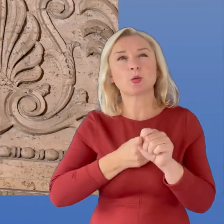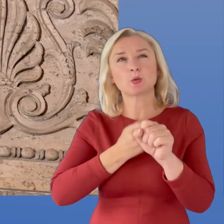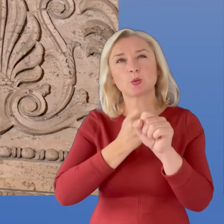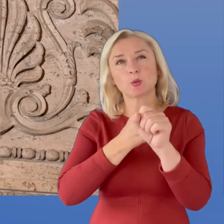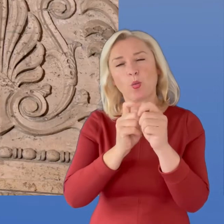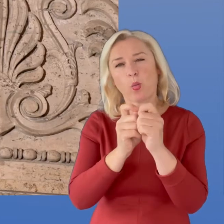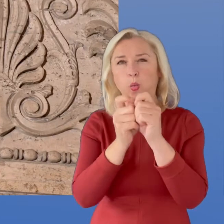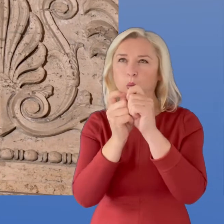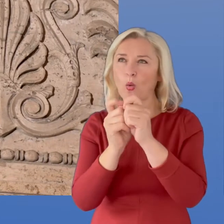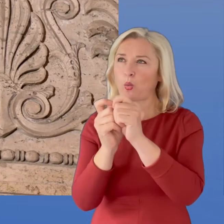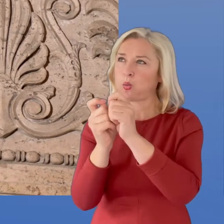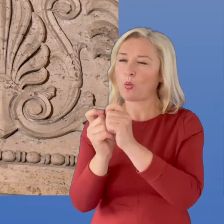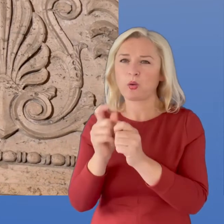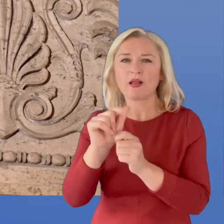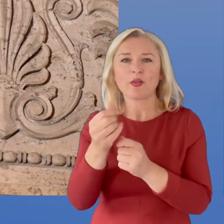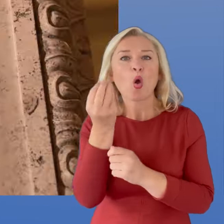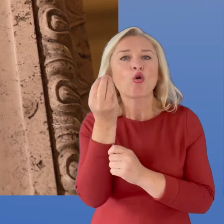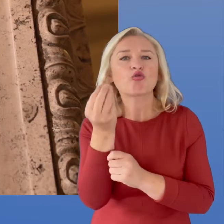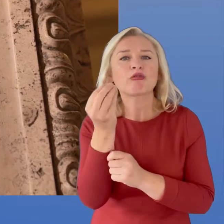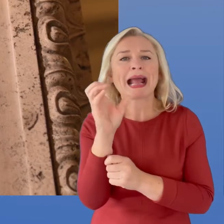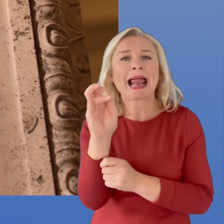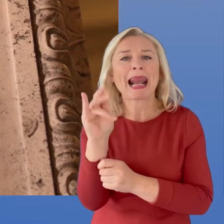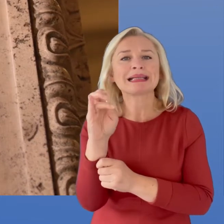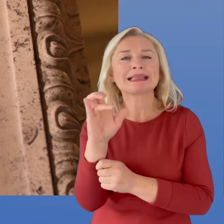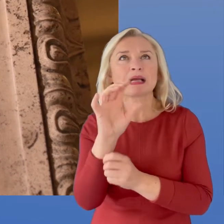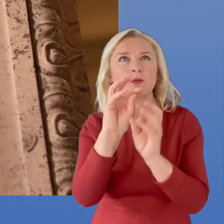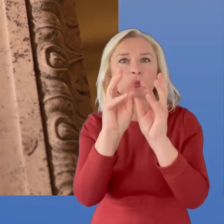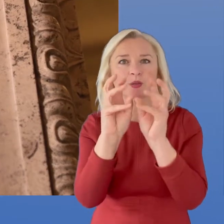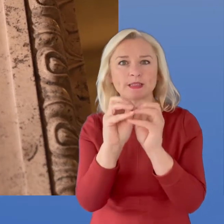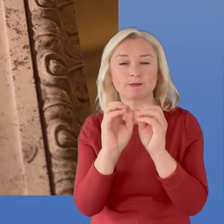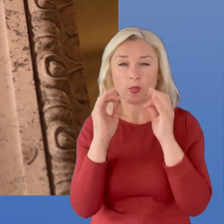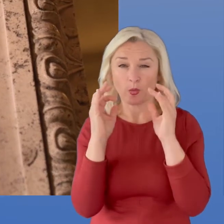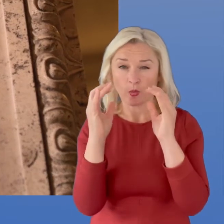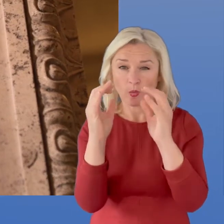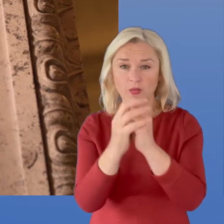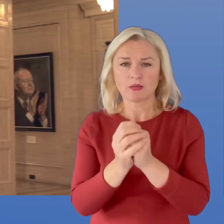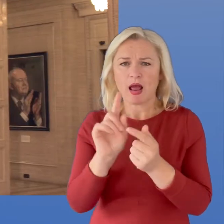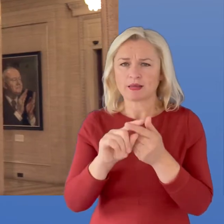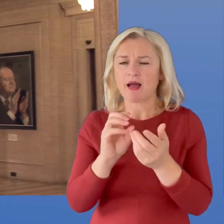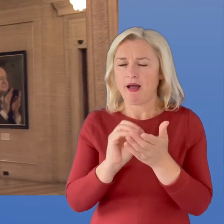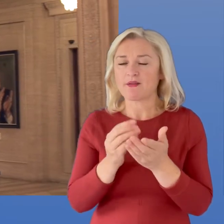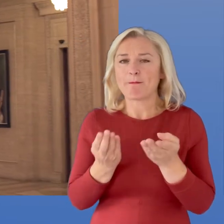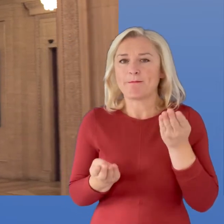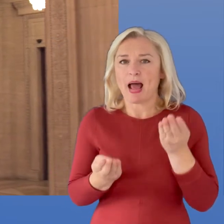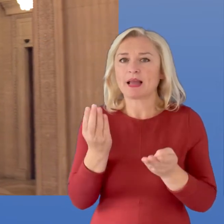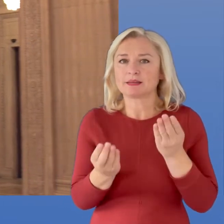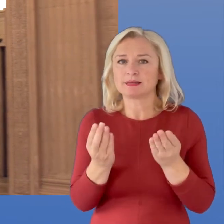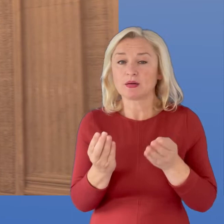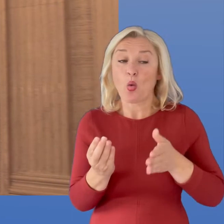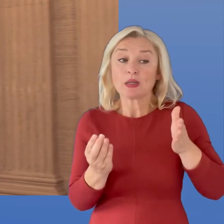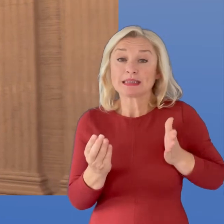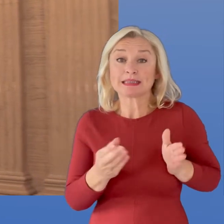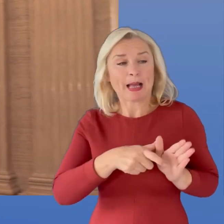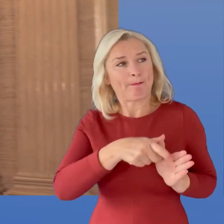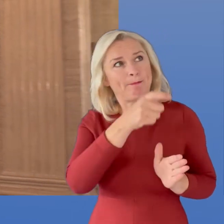also carved and engraved the intricate classical Greek mouldings and motifs shown throughout the Great Hall. The symmetry of the building is